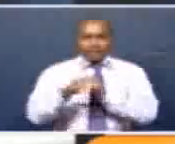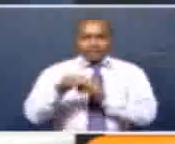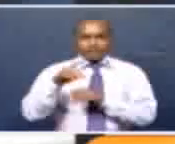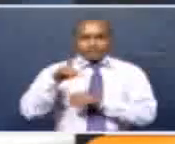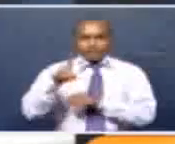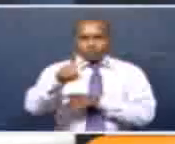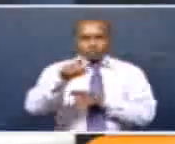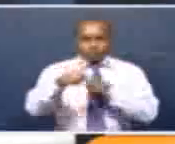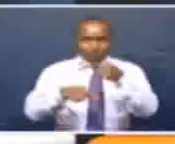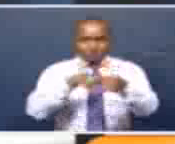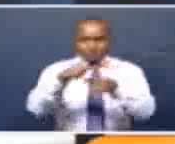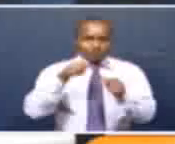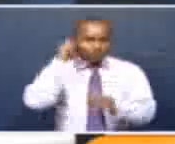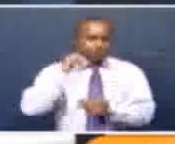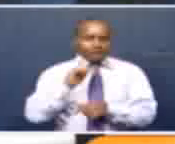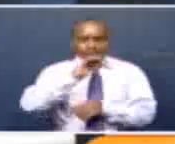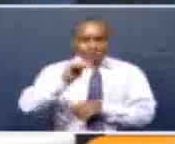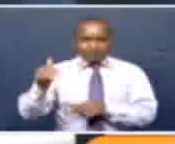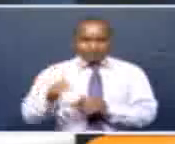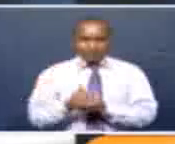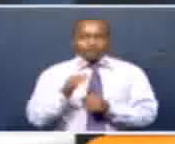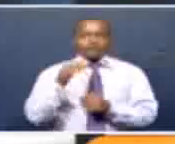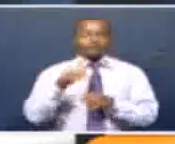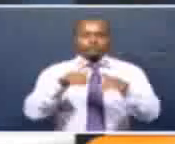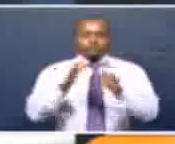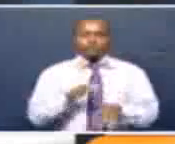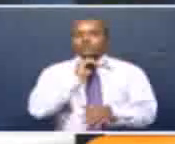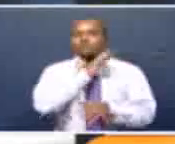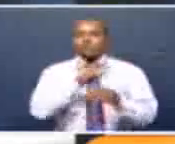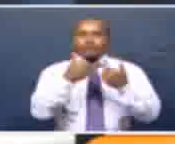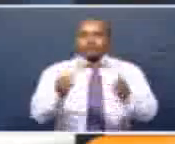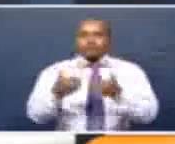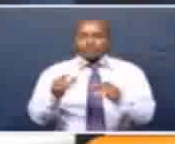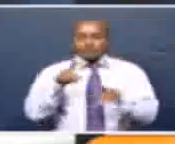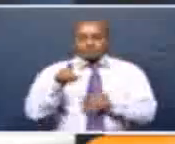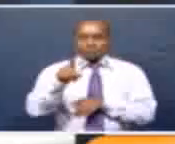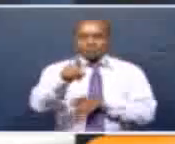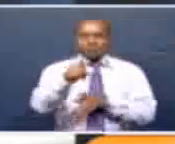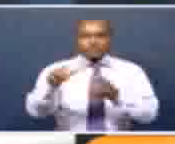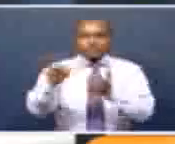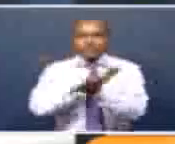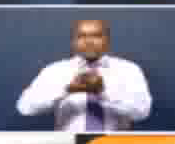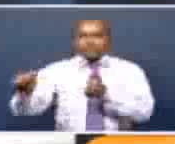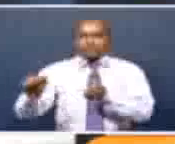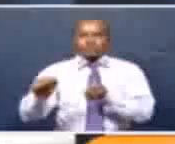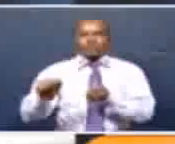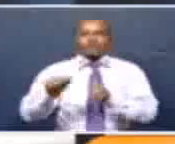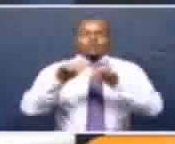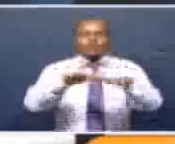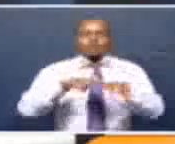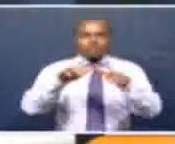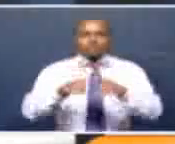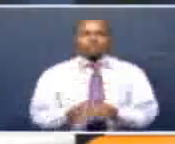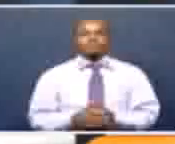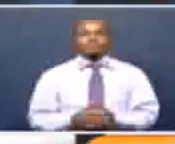Uasin Gishu and Nandi counties. Farmers have complained of losses as the worms ravage their farms. Let's get more from Dennis